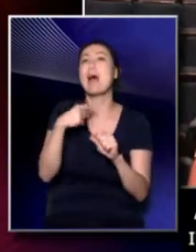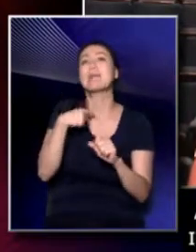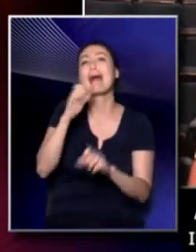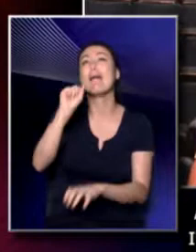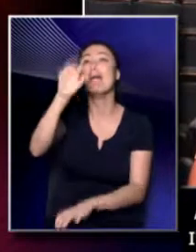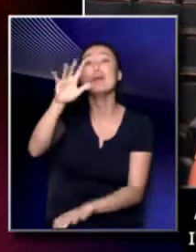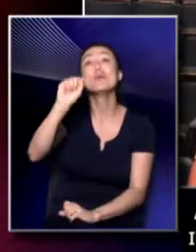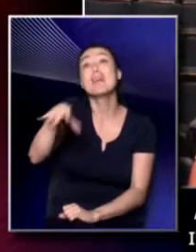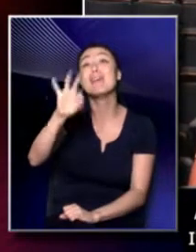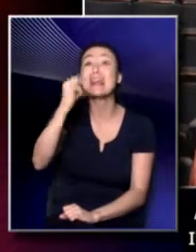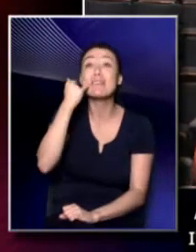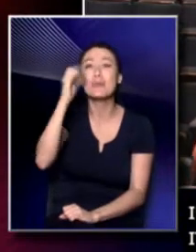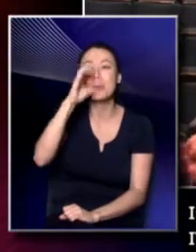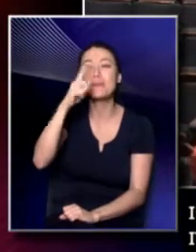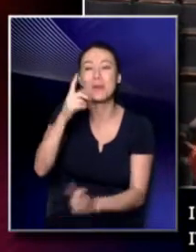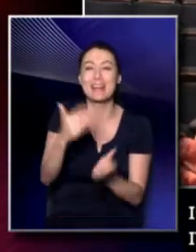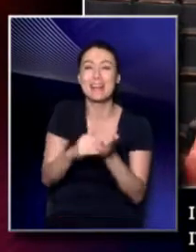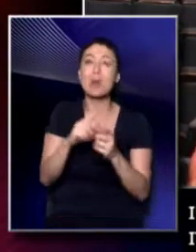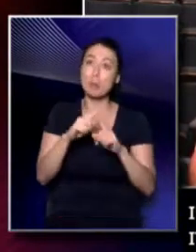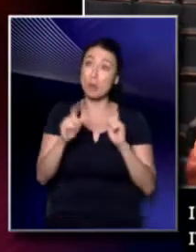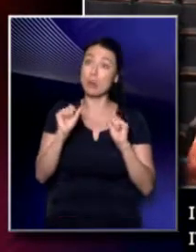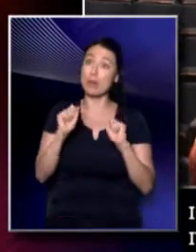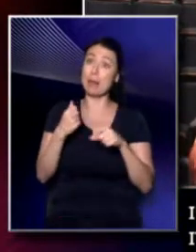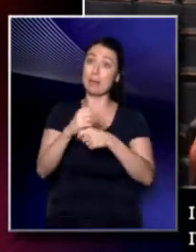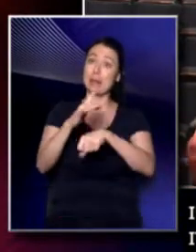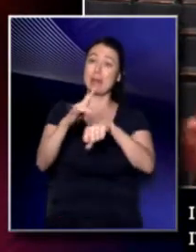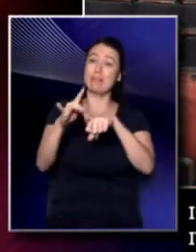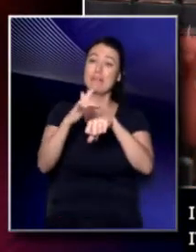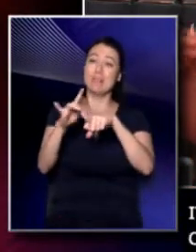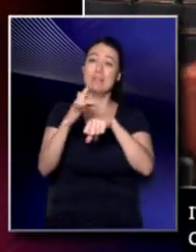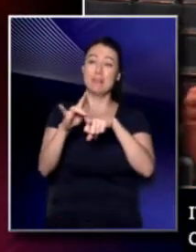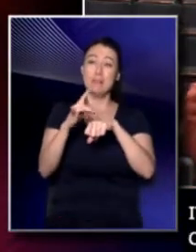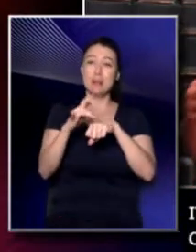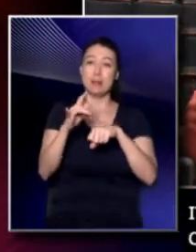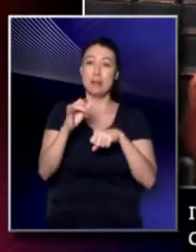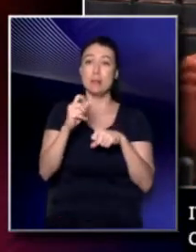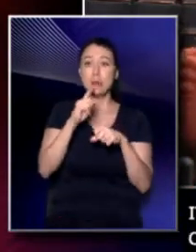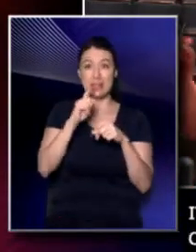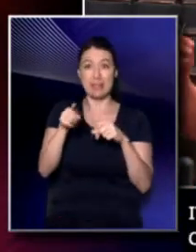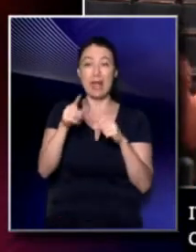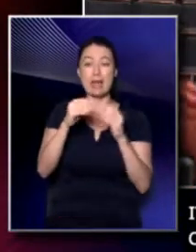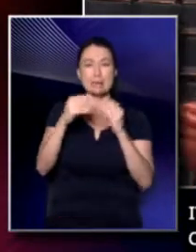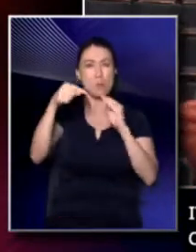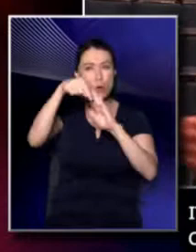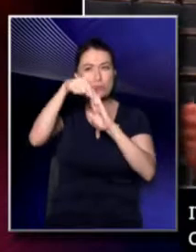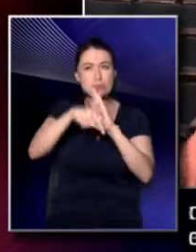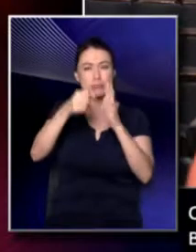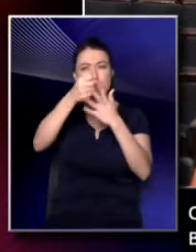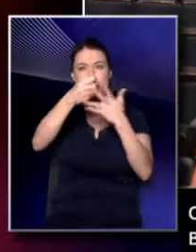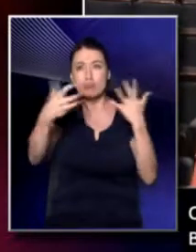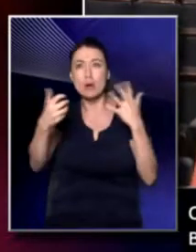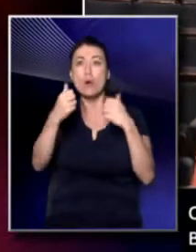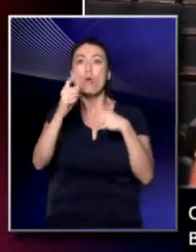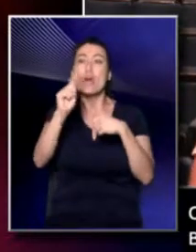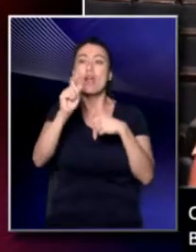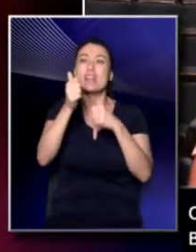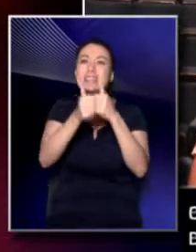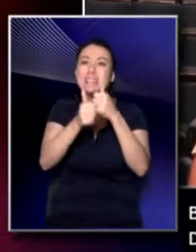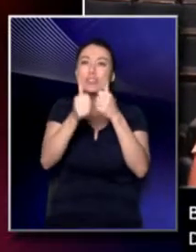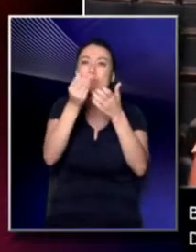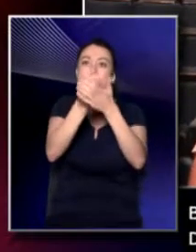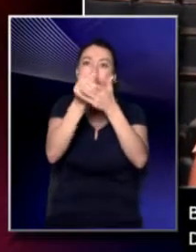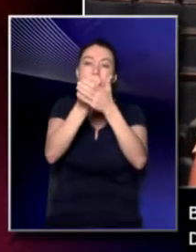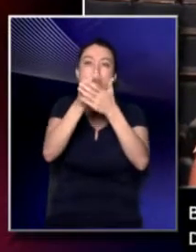but we can actually make that available, but it basically is a very detailed document telling where each of the dollars are being spent.